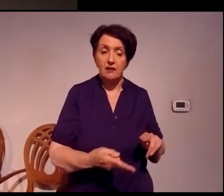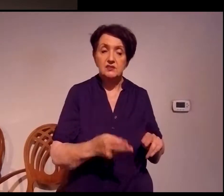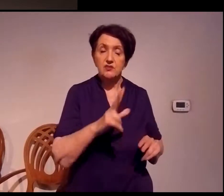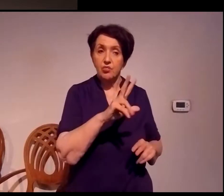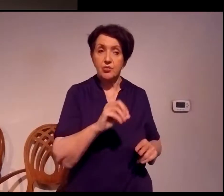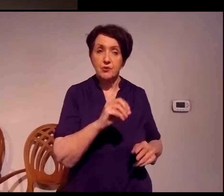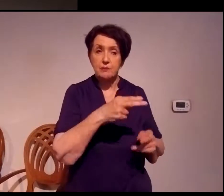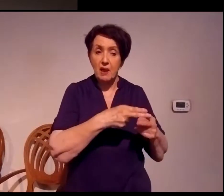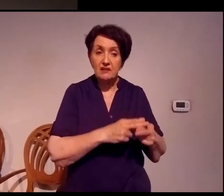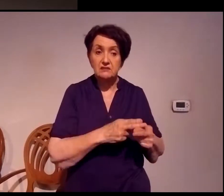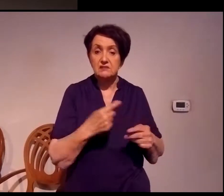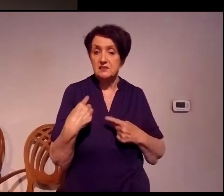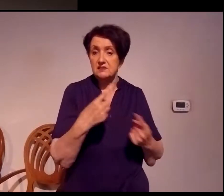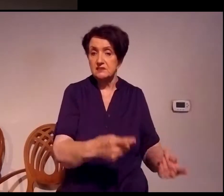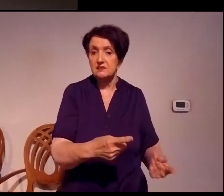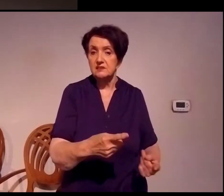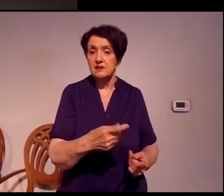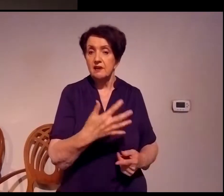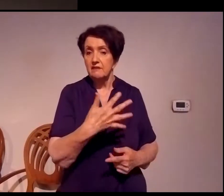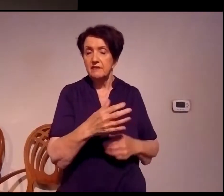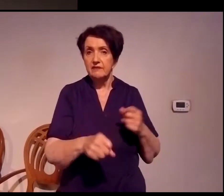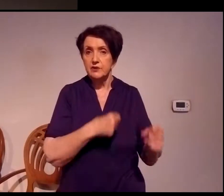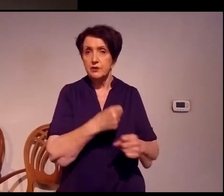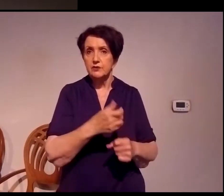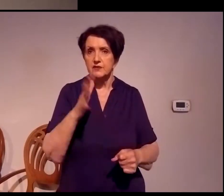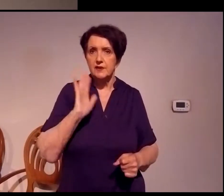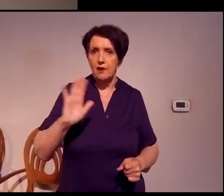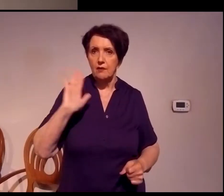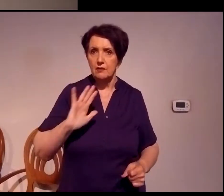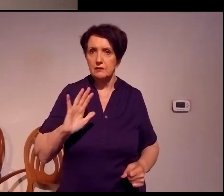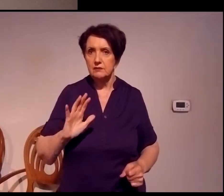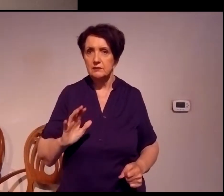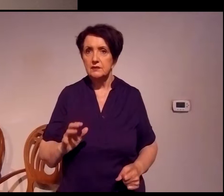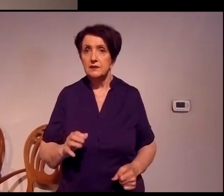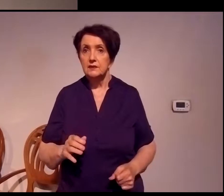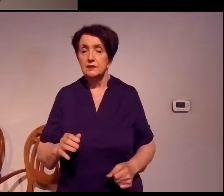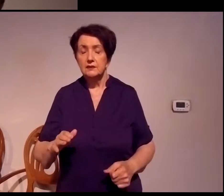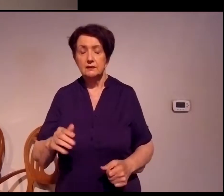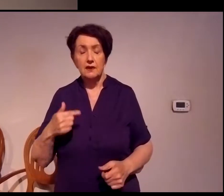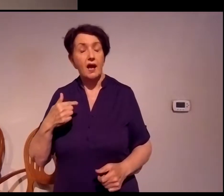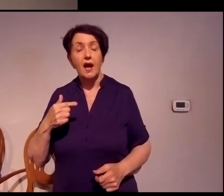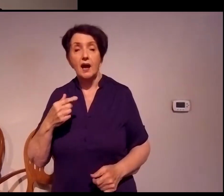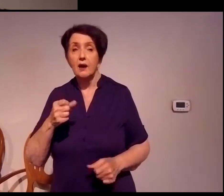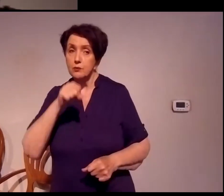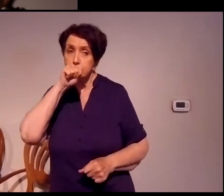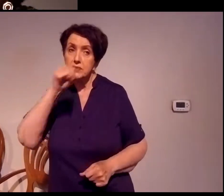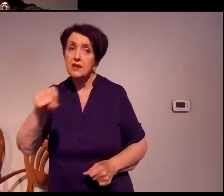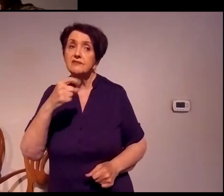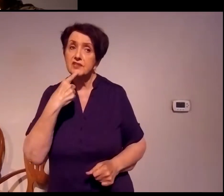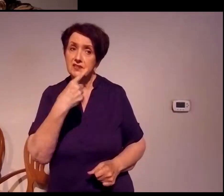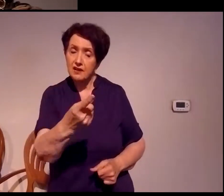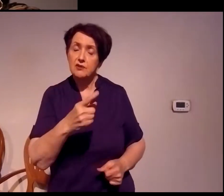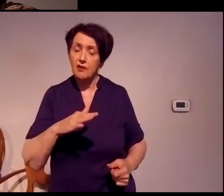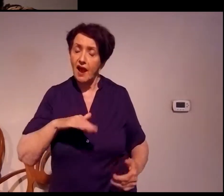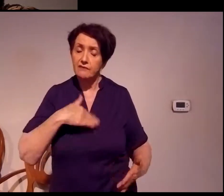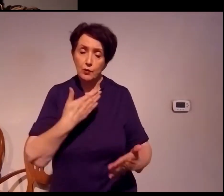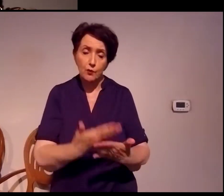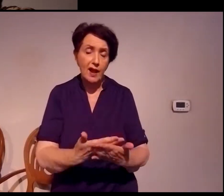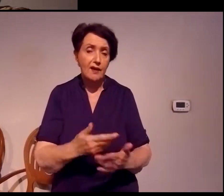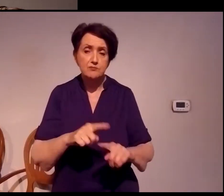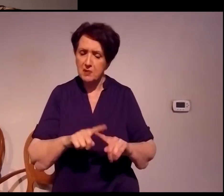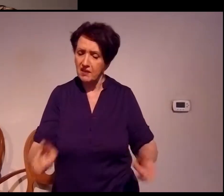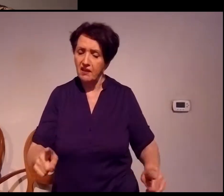And I'd love to tell you that I've arrived, but this stuff is hard. You know what I'm saying? You have to keep doing it. Oh,